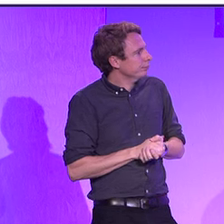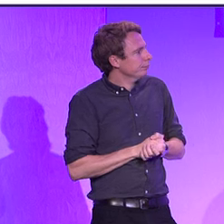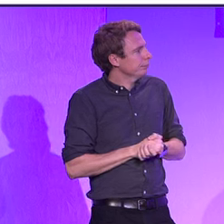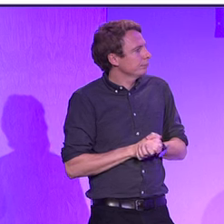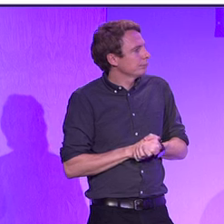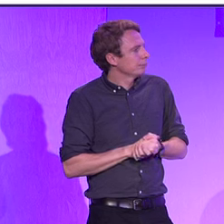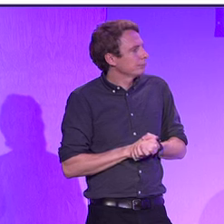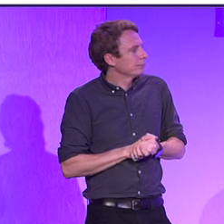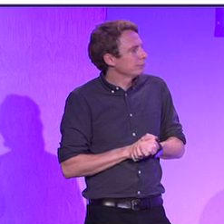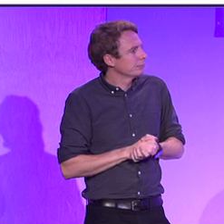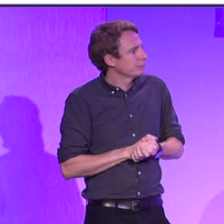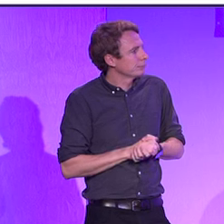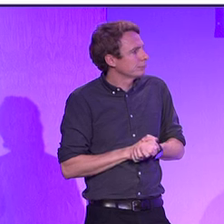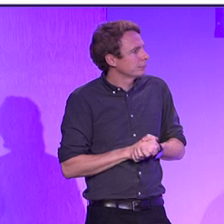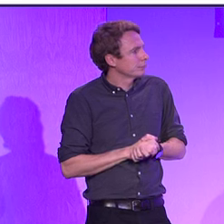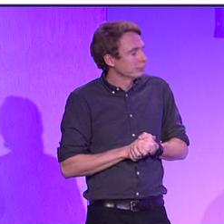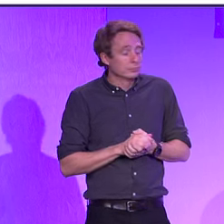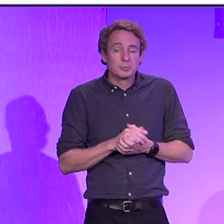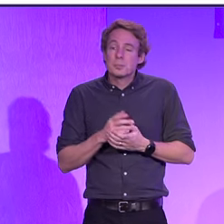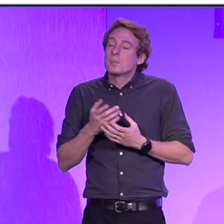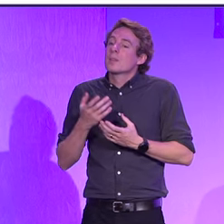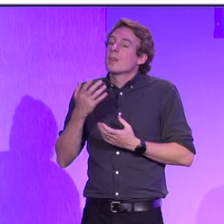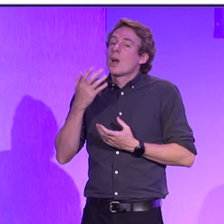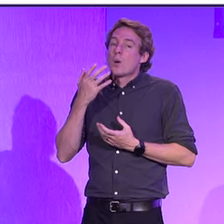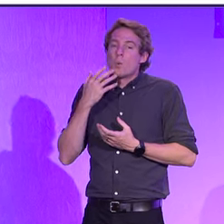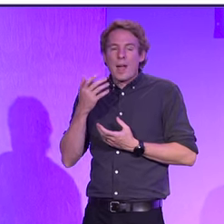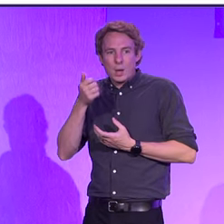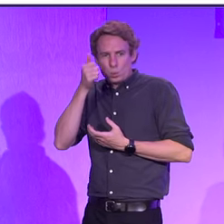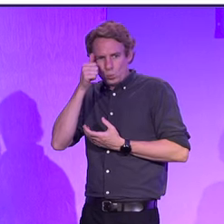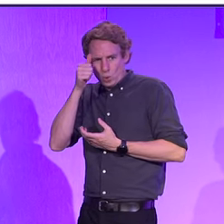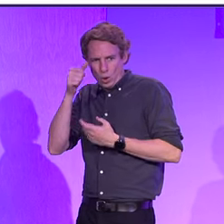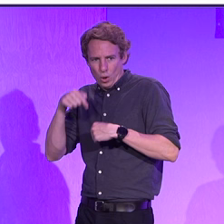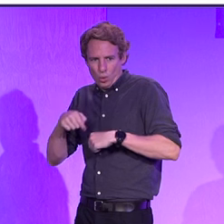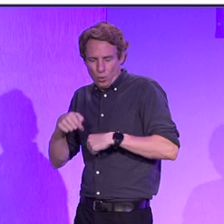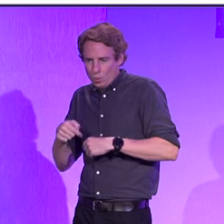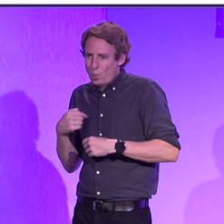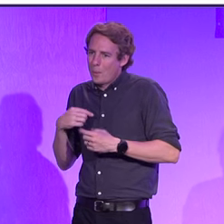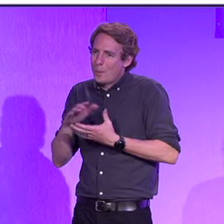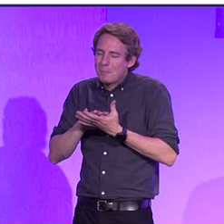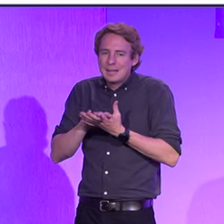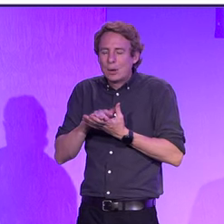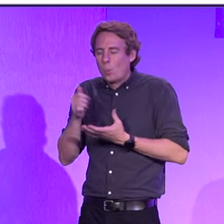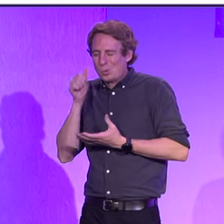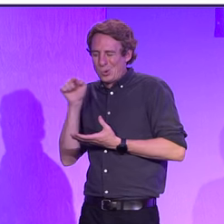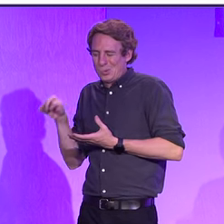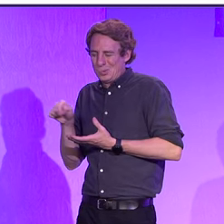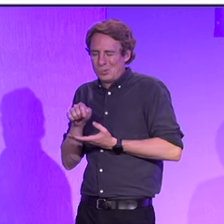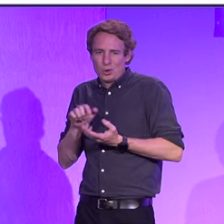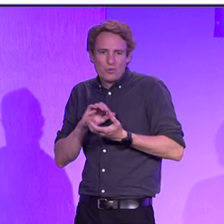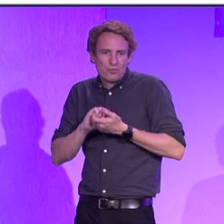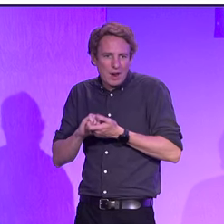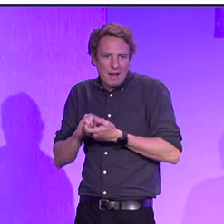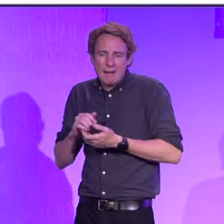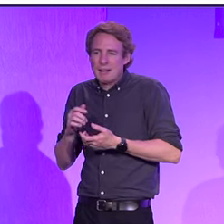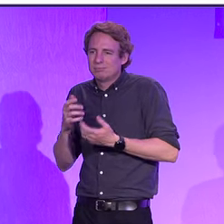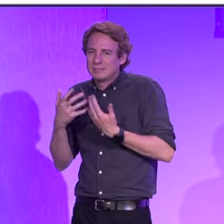Because I find that, like, when you are in this new space, you seek out what is familiar, friends, technologies, and people that have